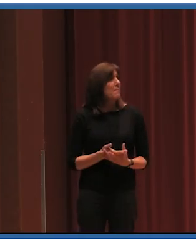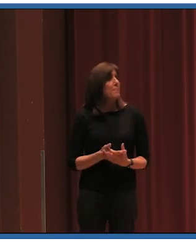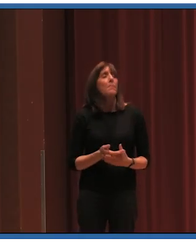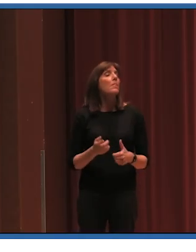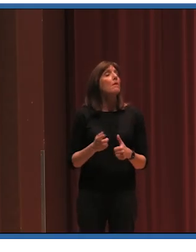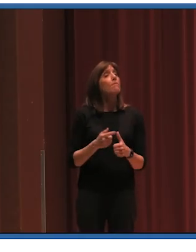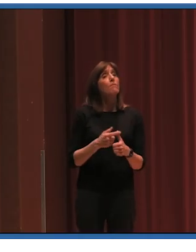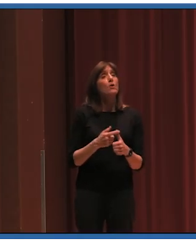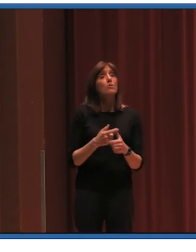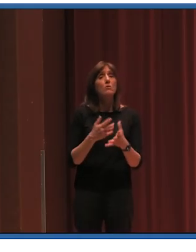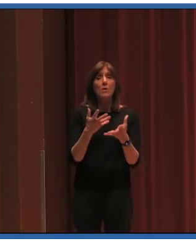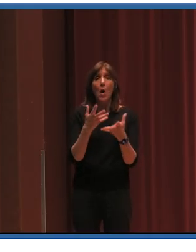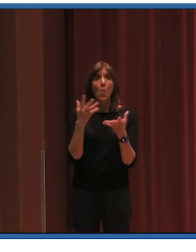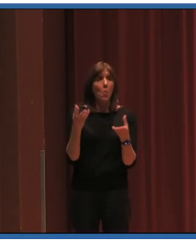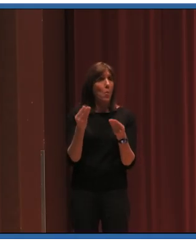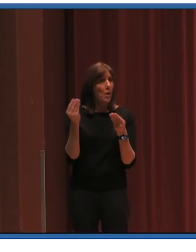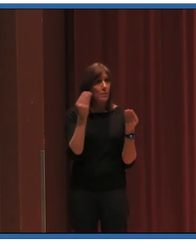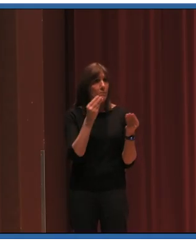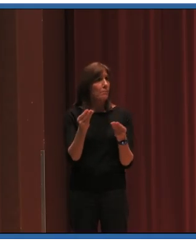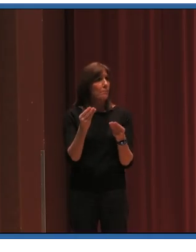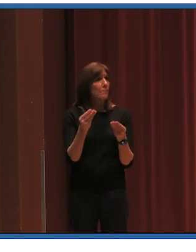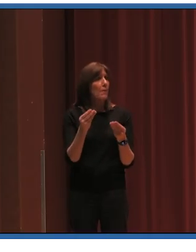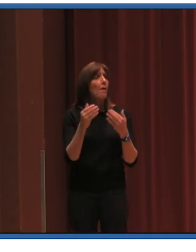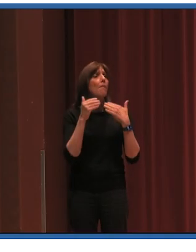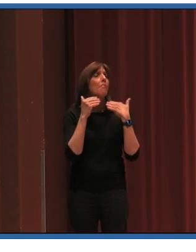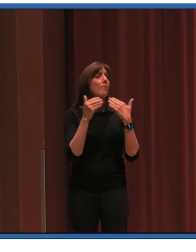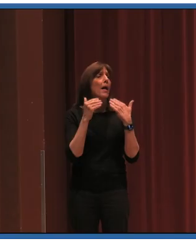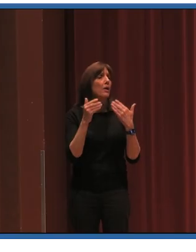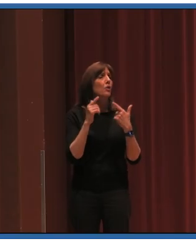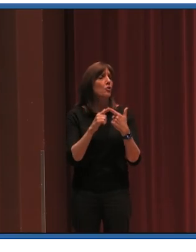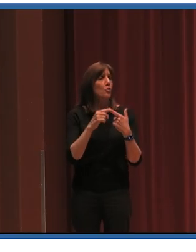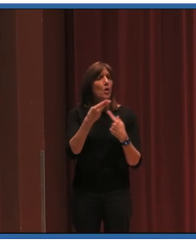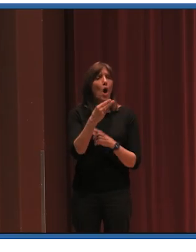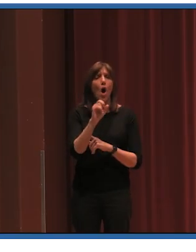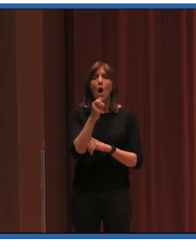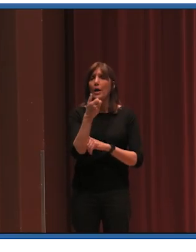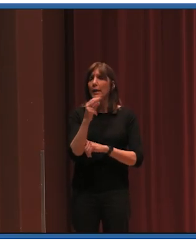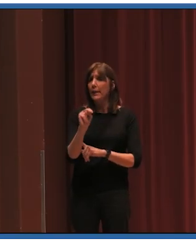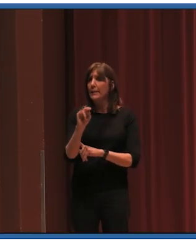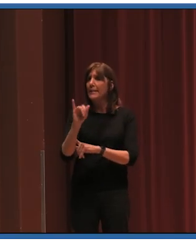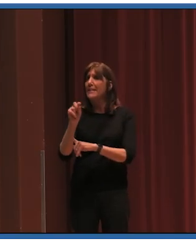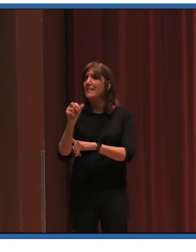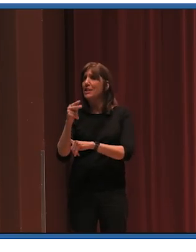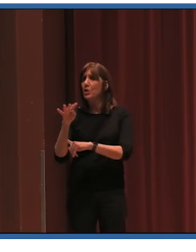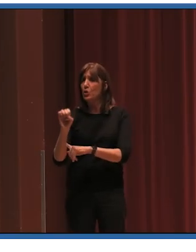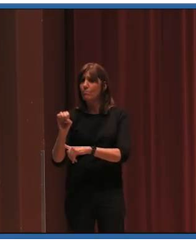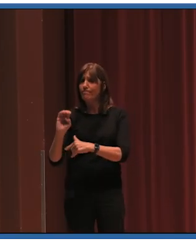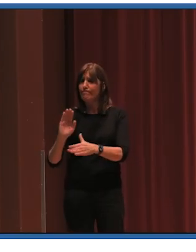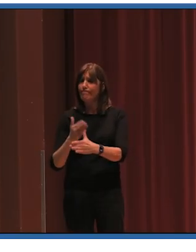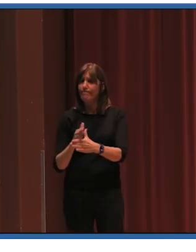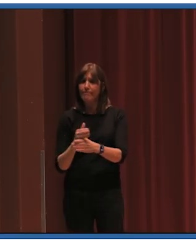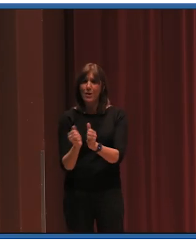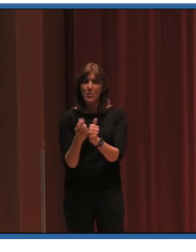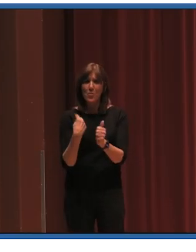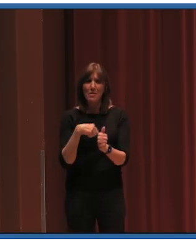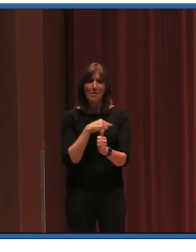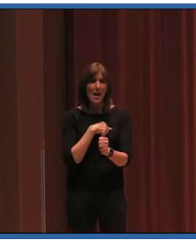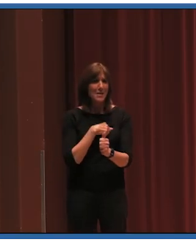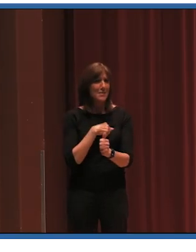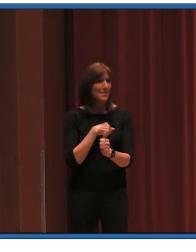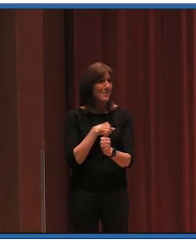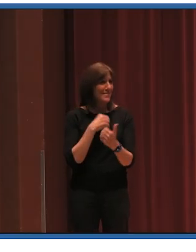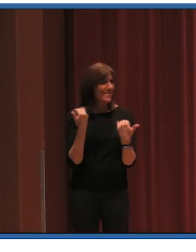and foremost, I want to give a very heartfelt thank you to the Harkin Institute for partnering with us to put this on here